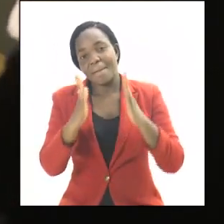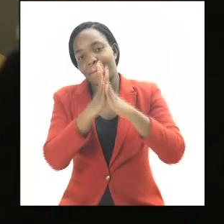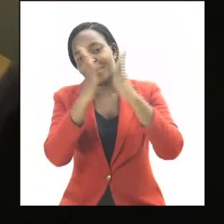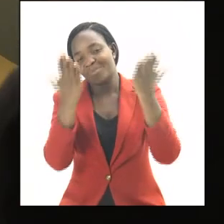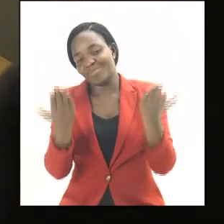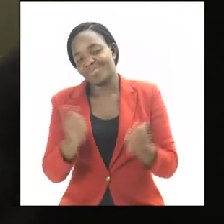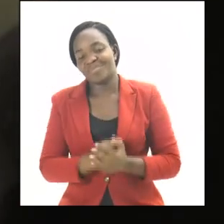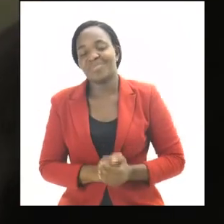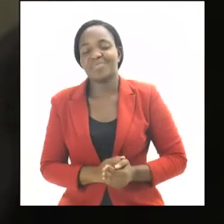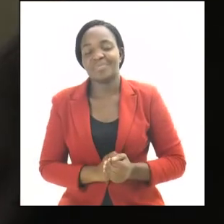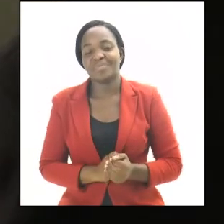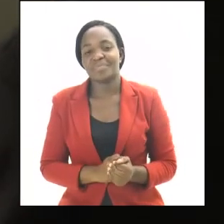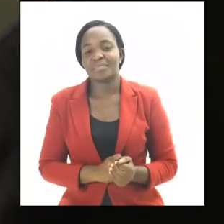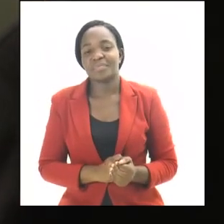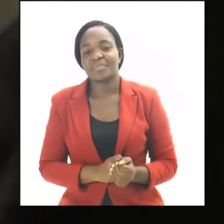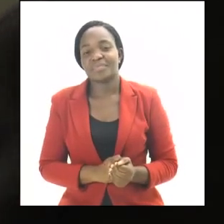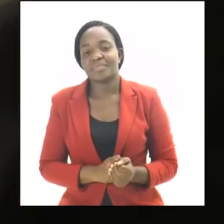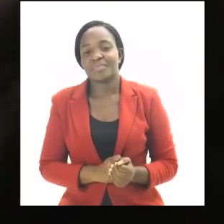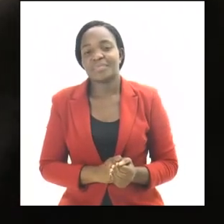Totally.